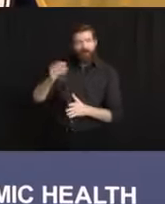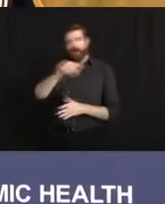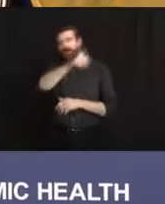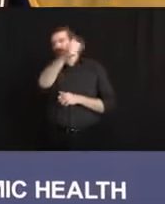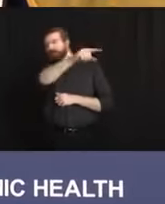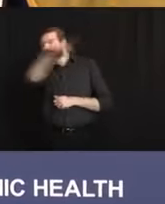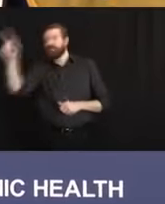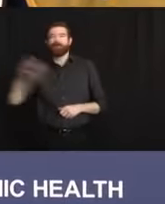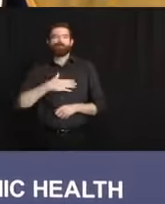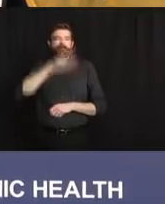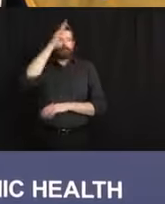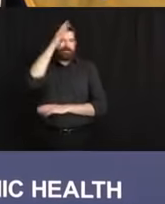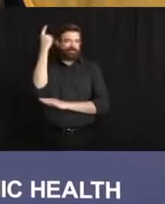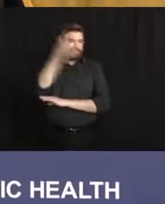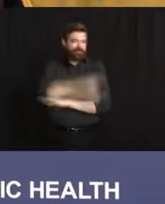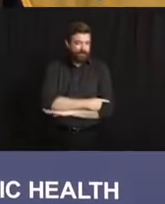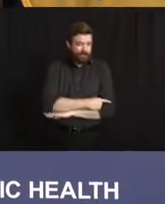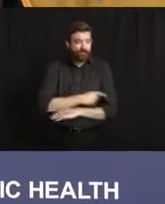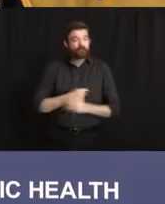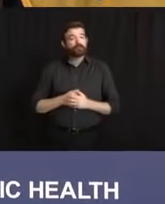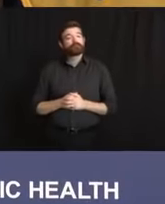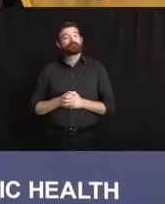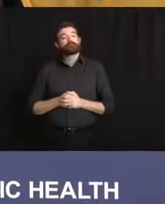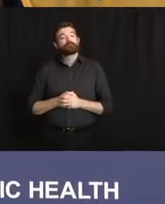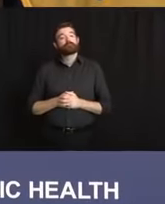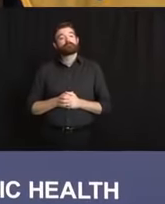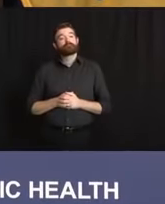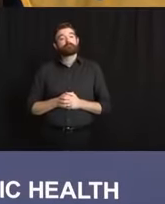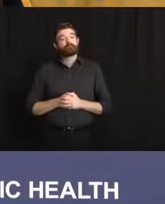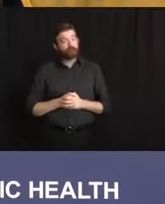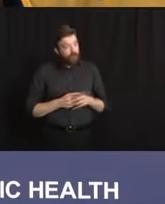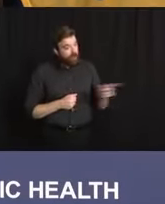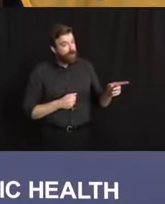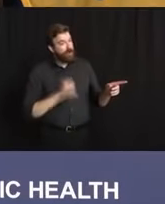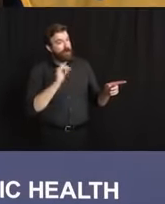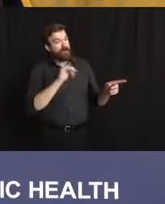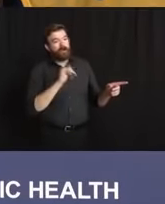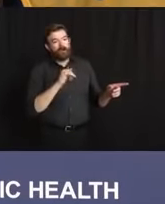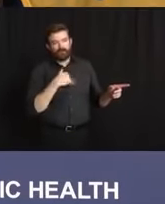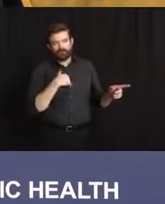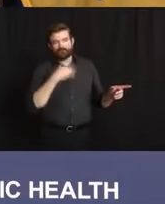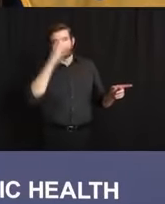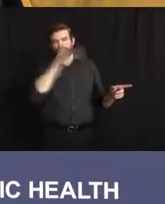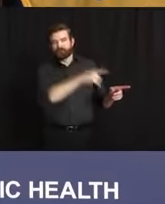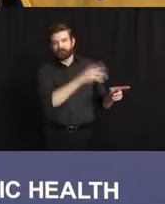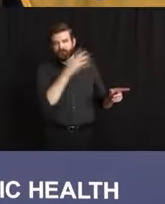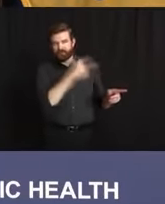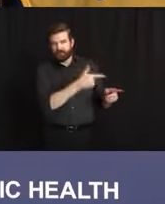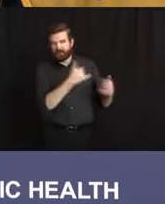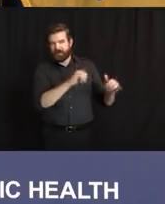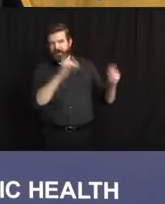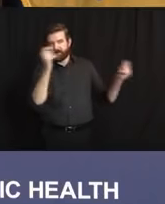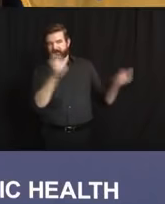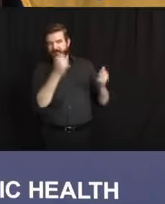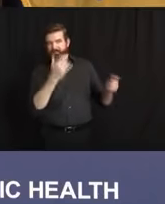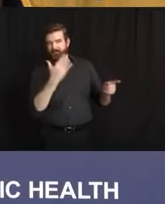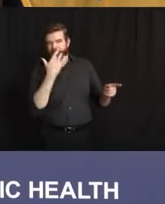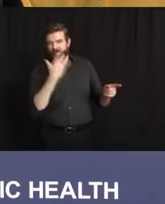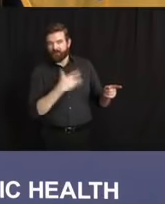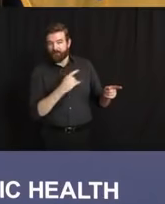mother is still celebrating her birthday, so you have to squeeze in something for your dad for Father's Day here, but God bless him and God bless all the dads out